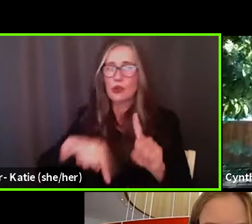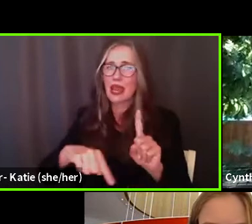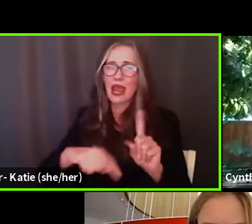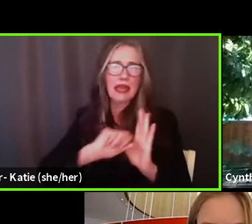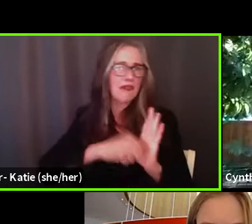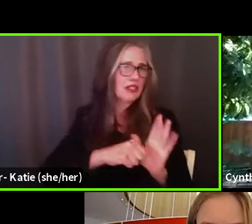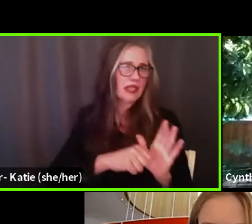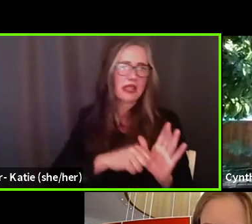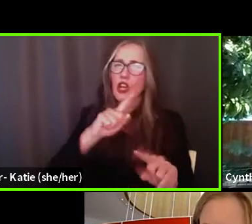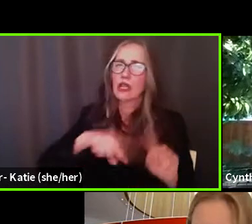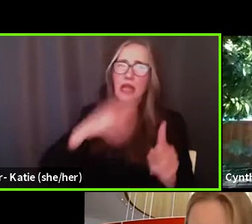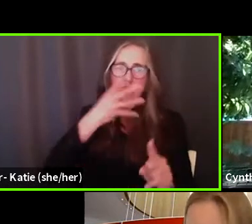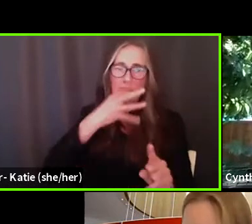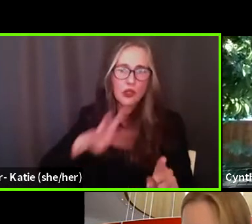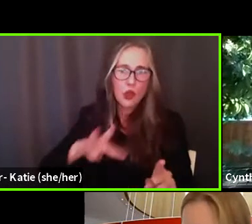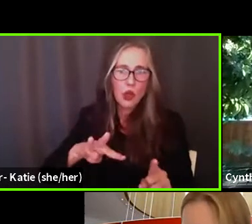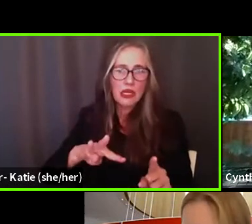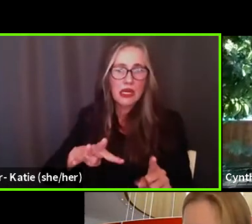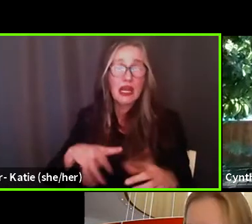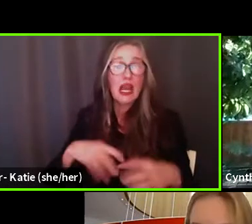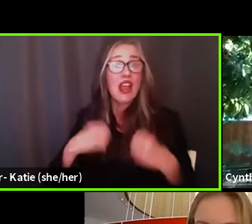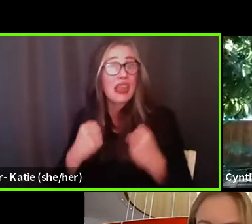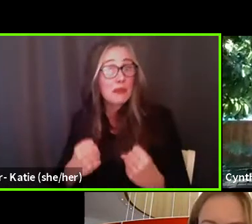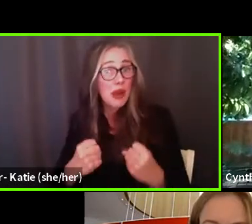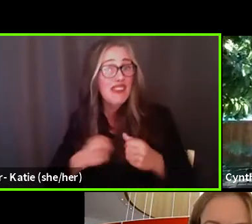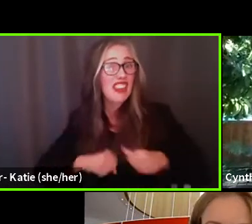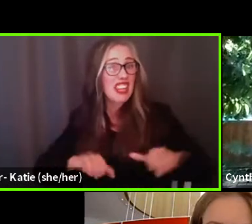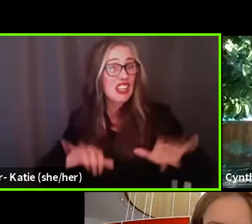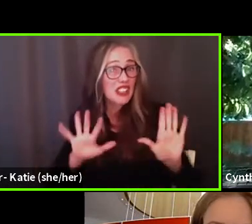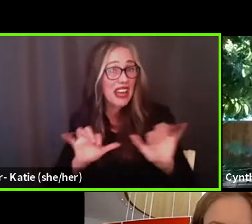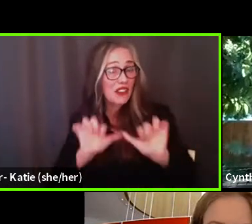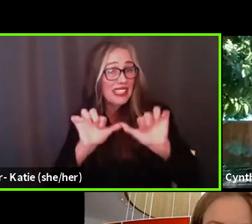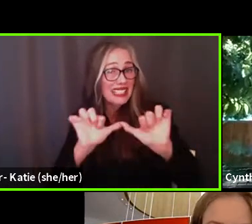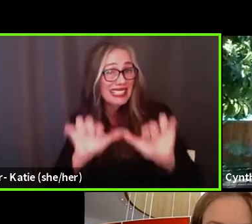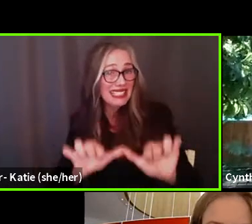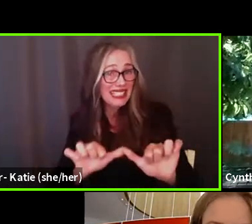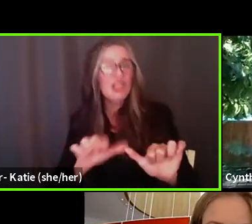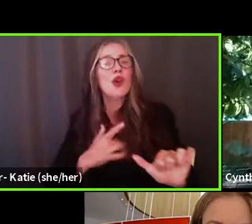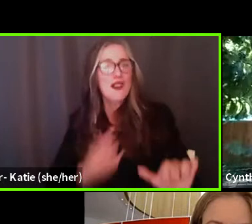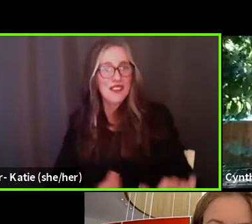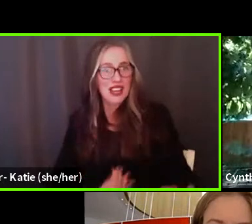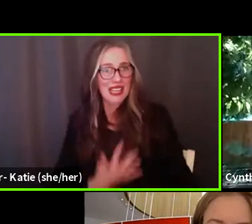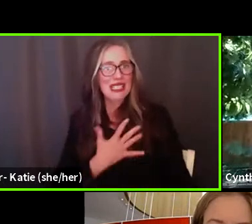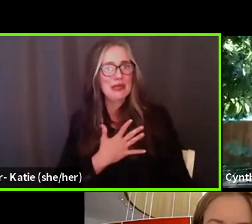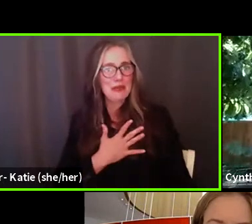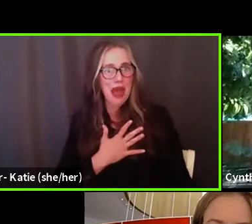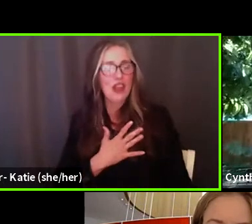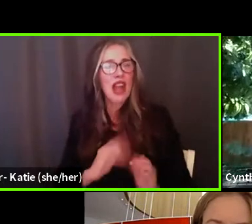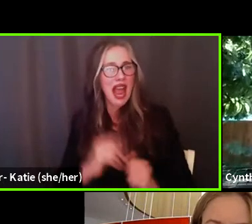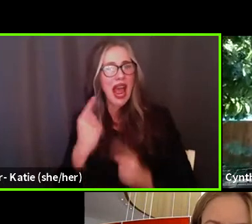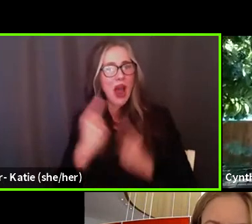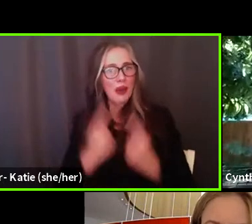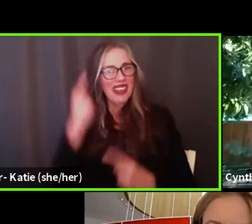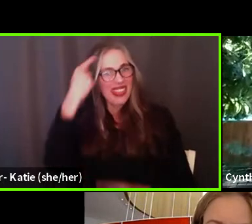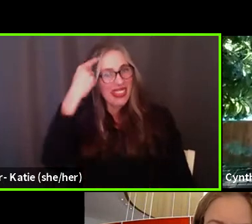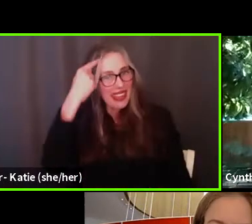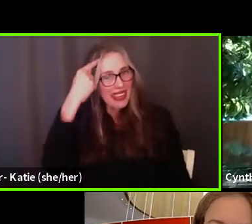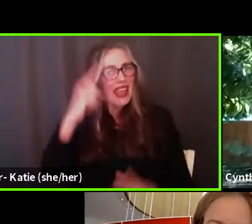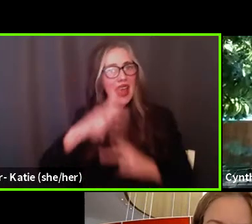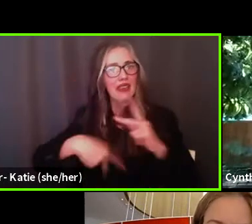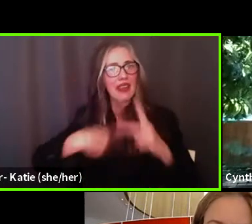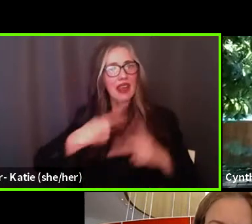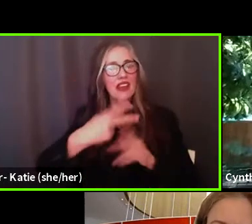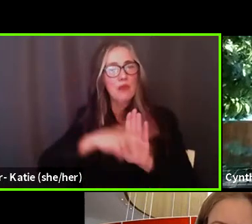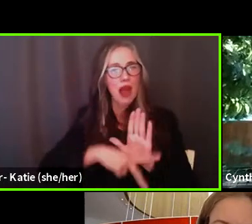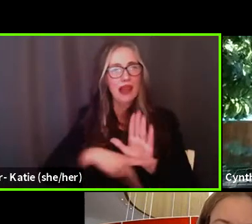or ignored their babe their bravery and sacrifices continue to inspire and influence how we think and the type of policies we